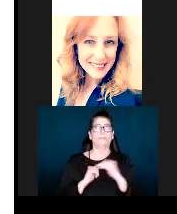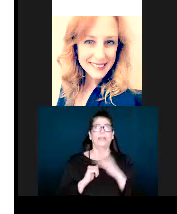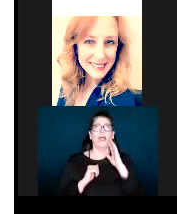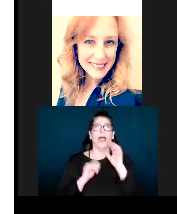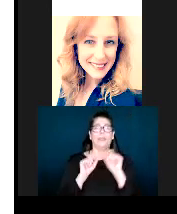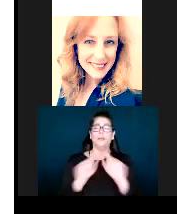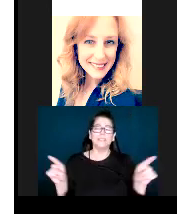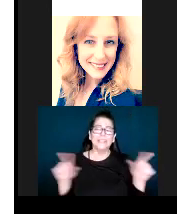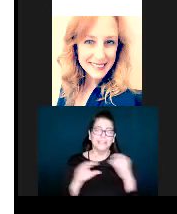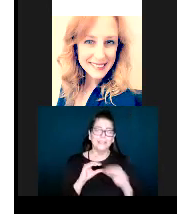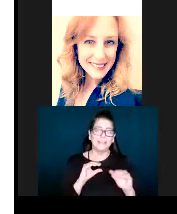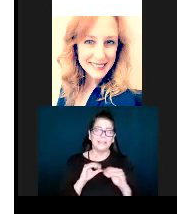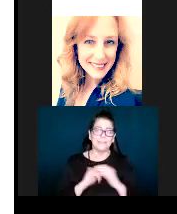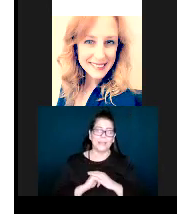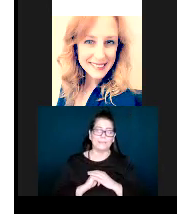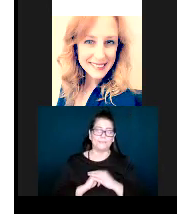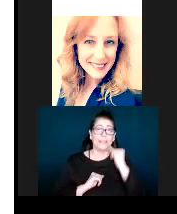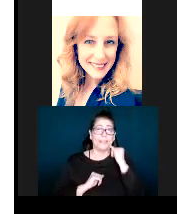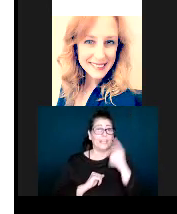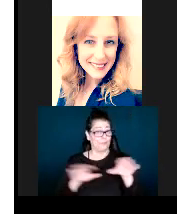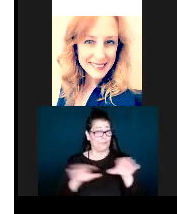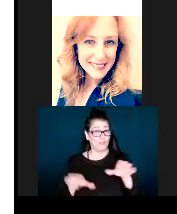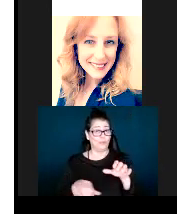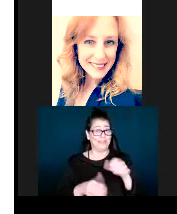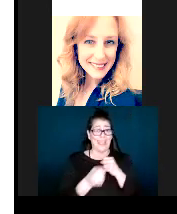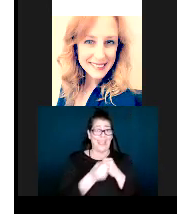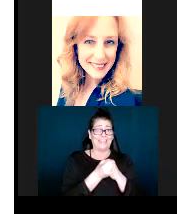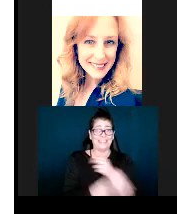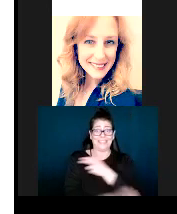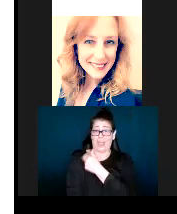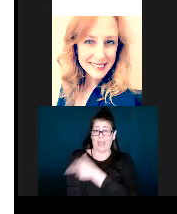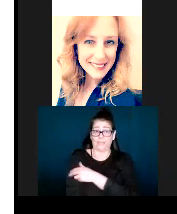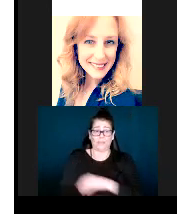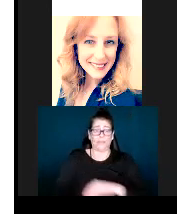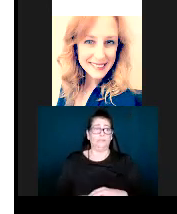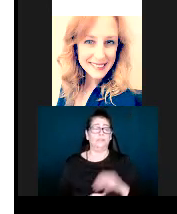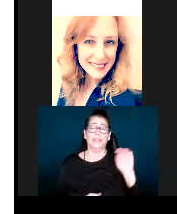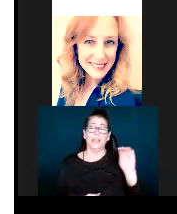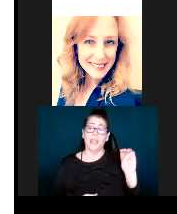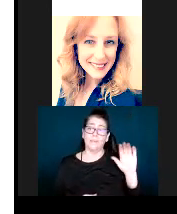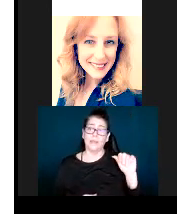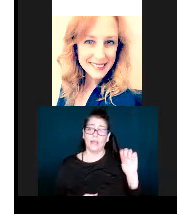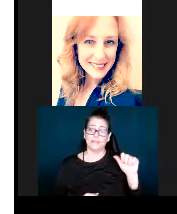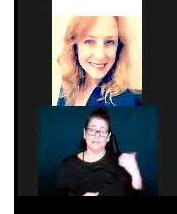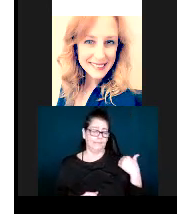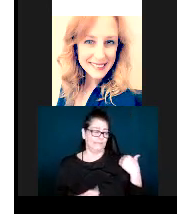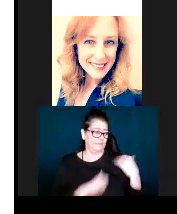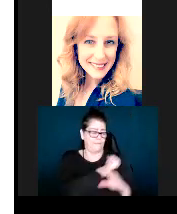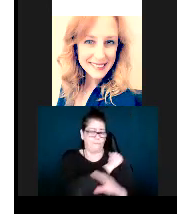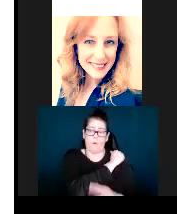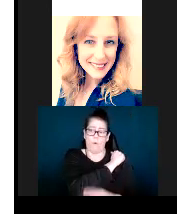the email. If you are doing hospital advocacy, MCASA this past fall did a